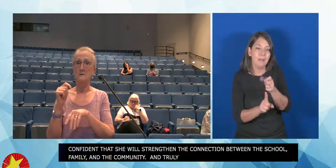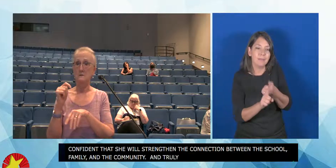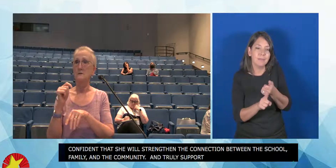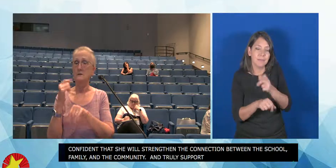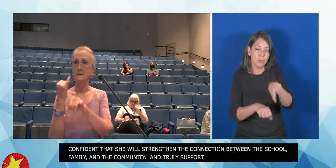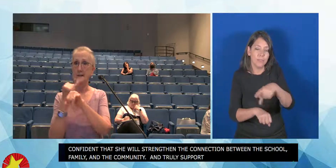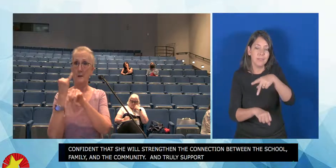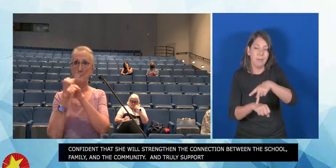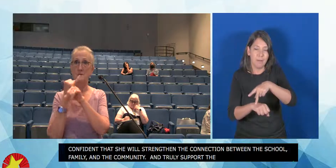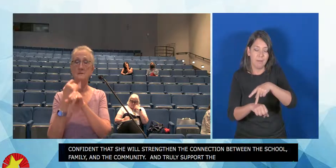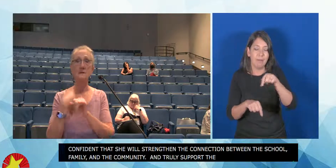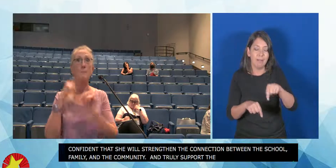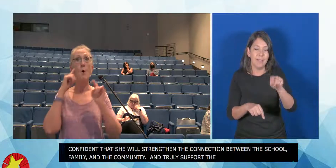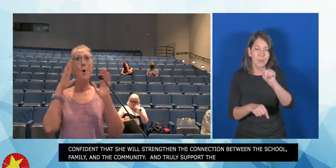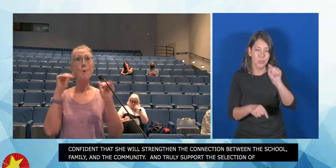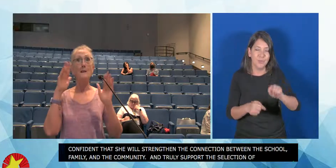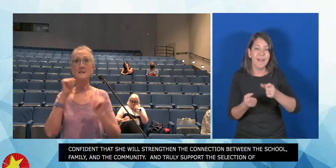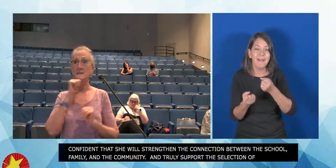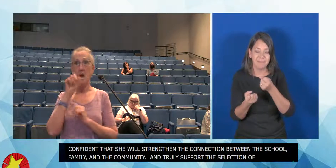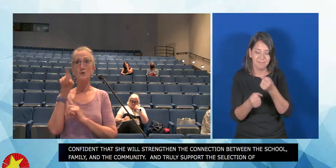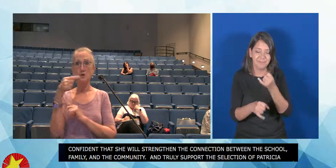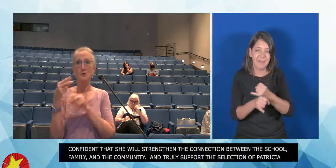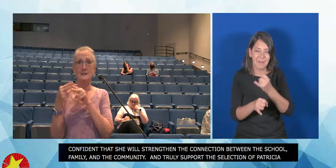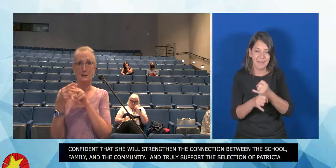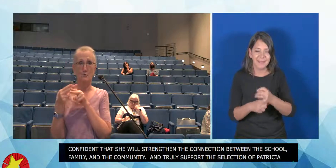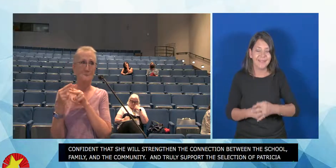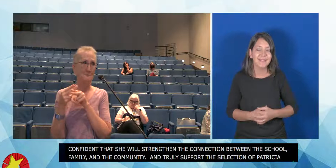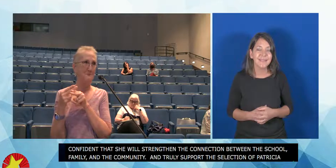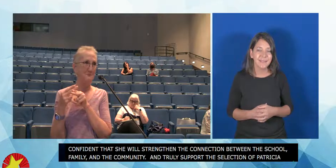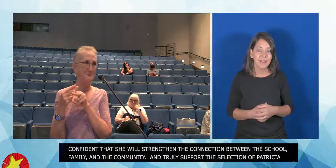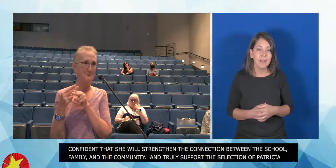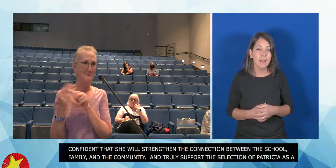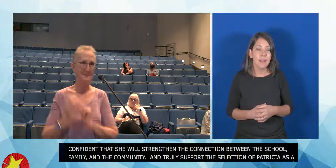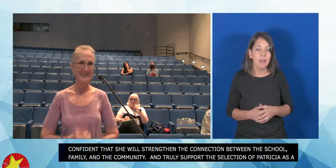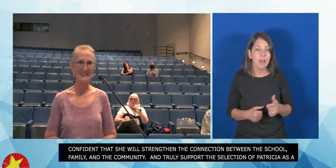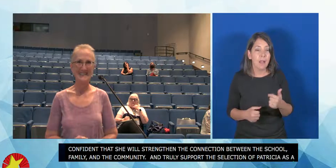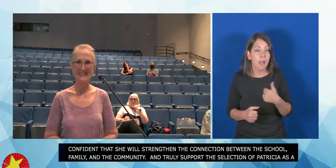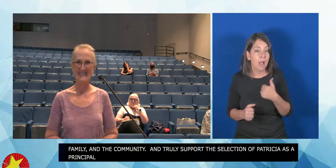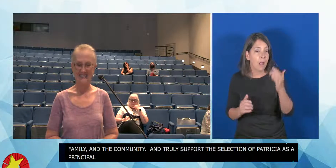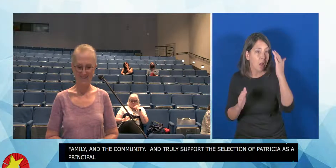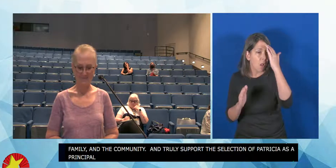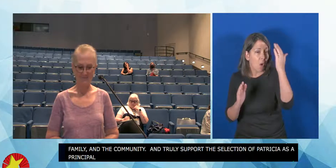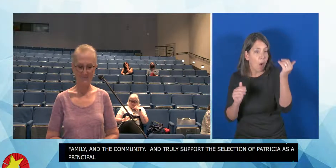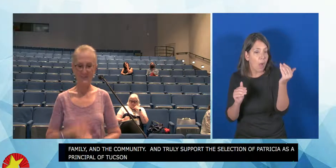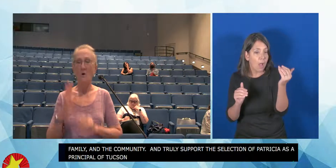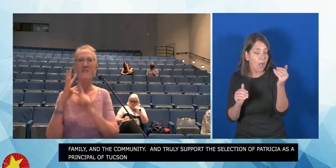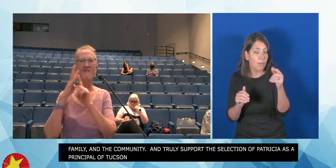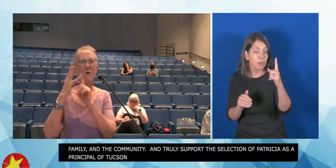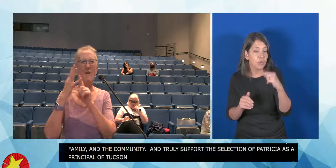the Tucson campus. And I'm hoping that it is not just interim.